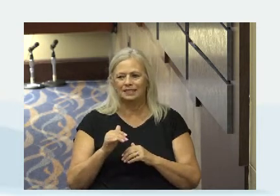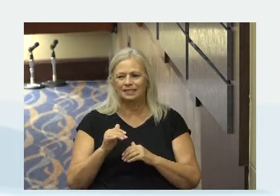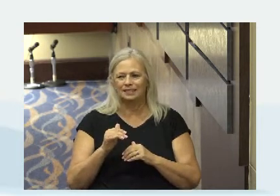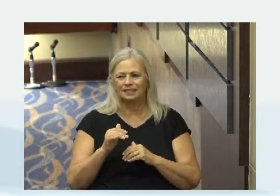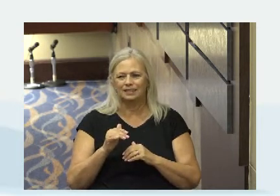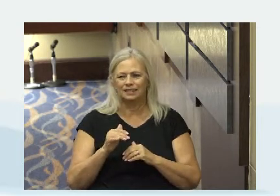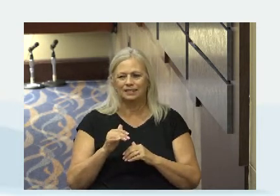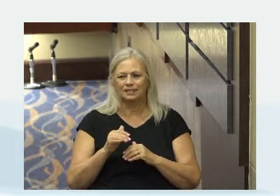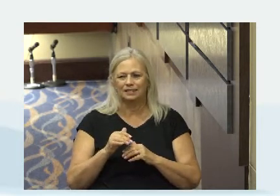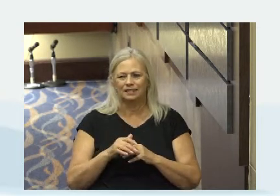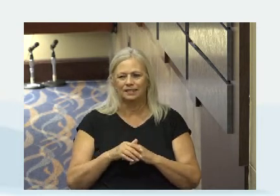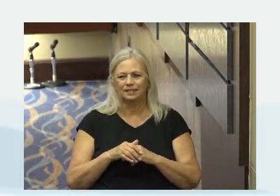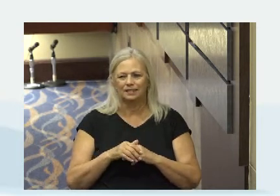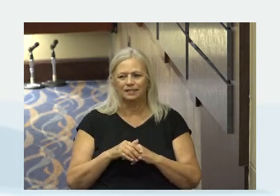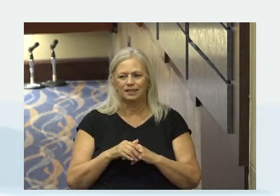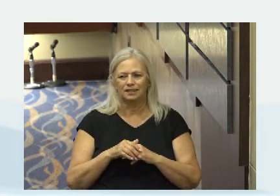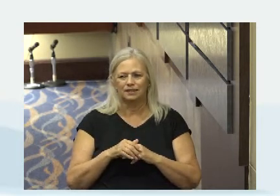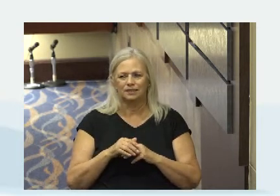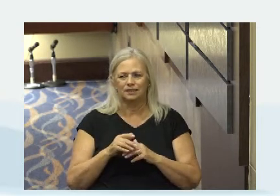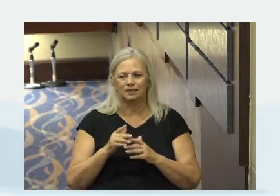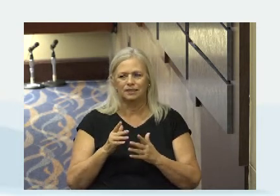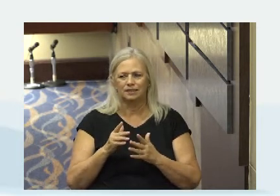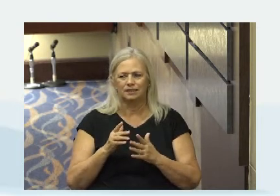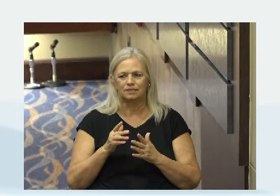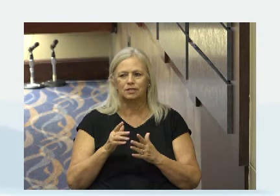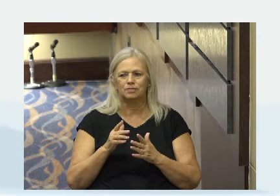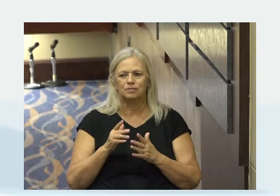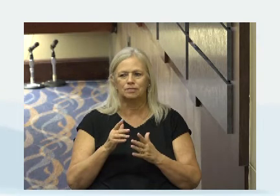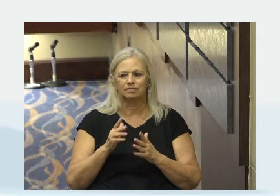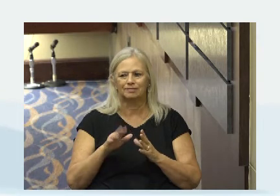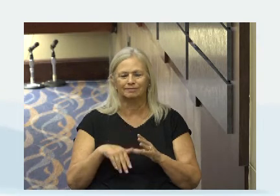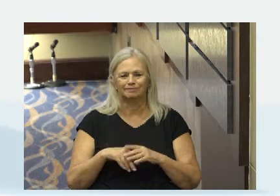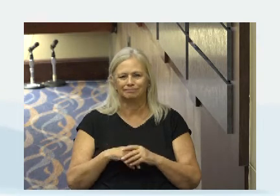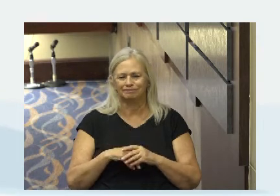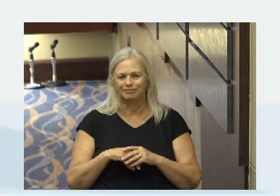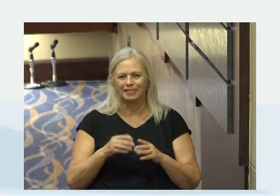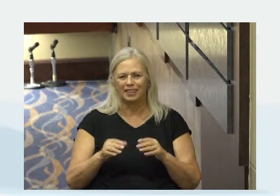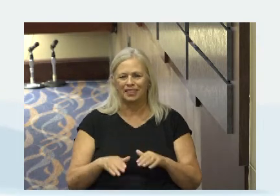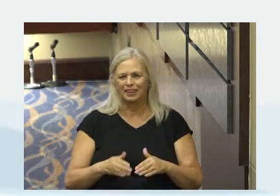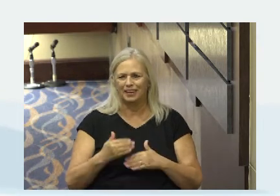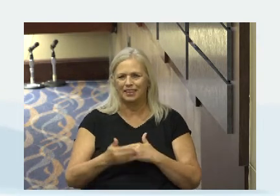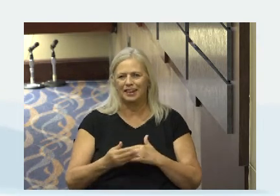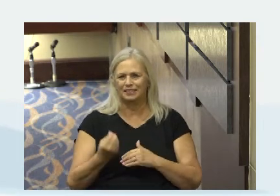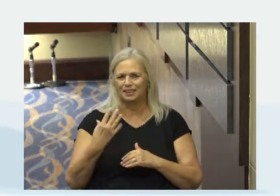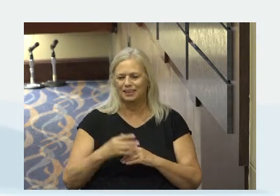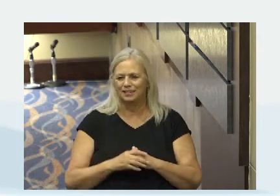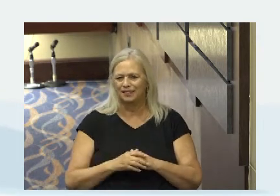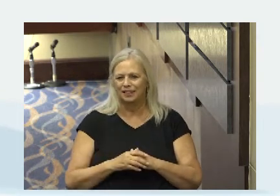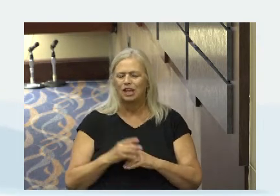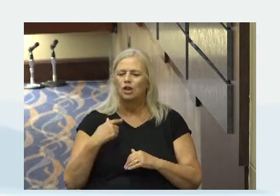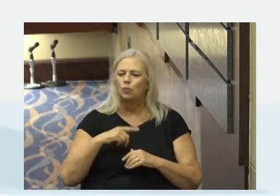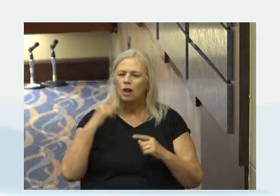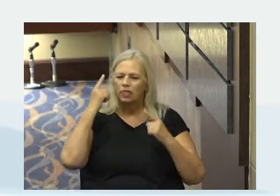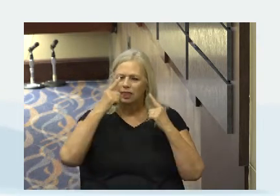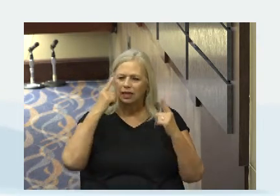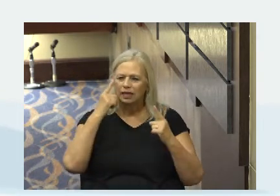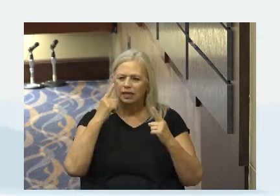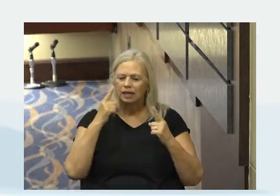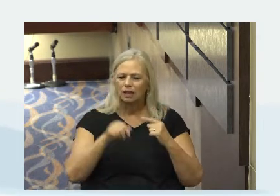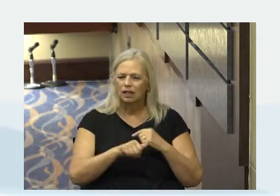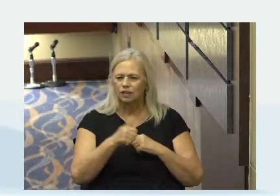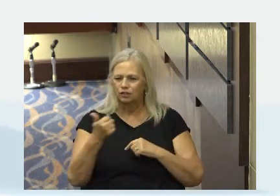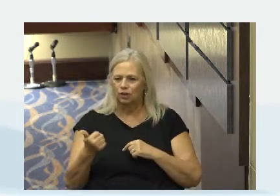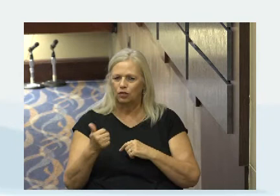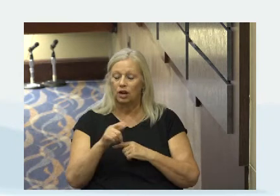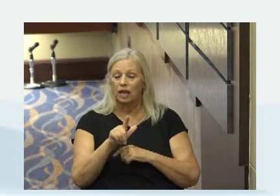it is. It's an engineering term. Next slide, please. We're thinking about as an alternative to do LED